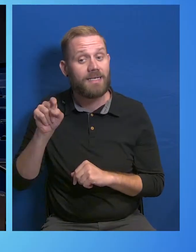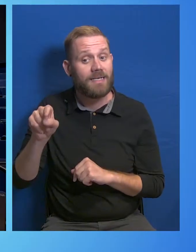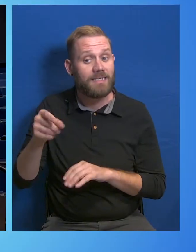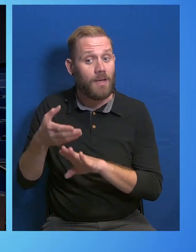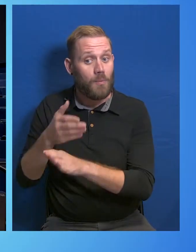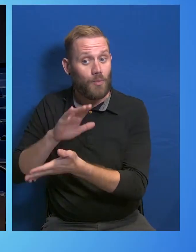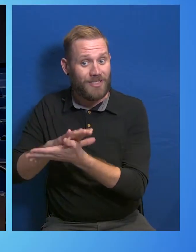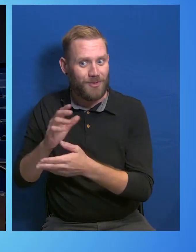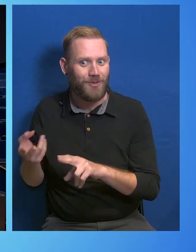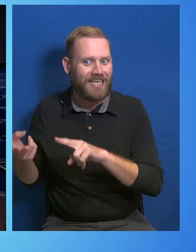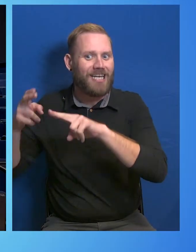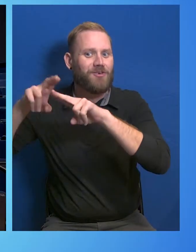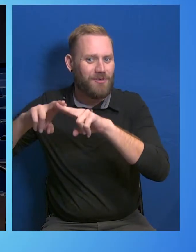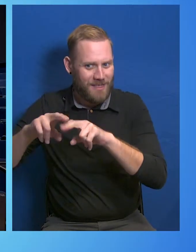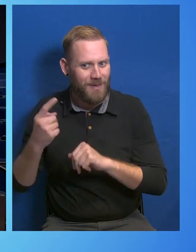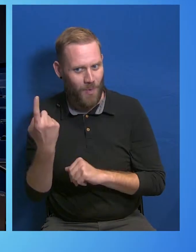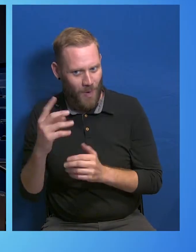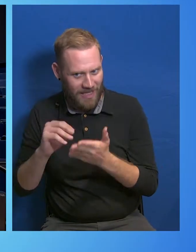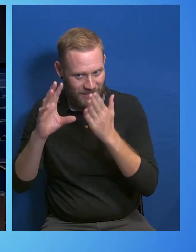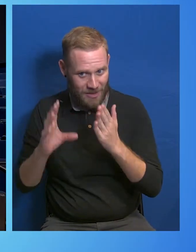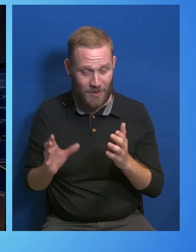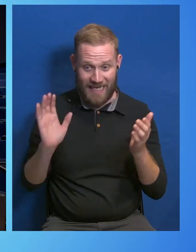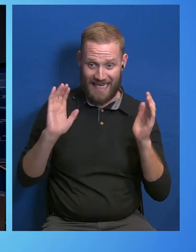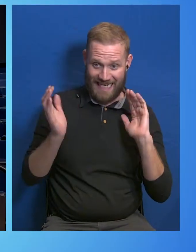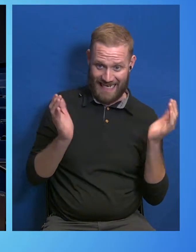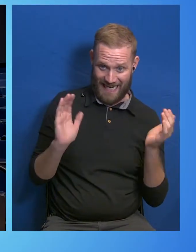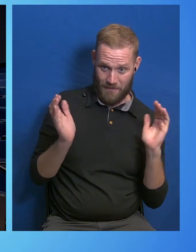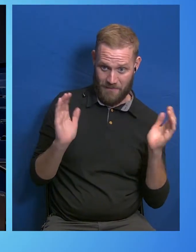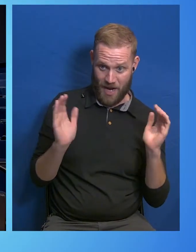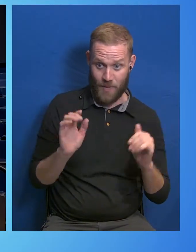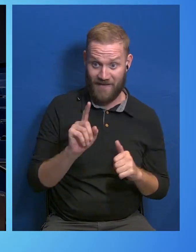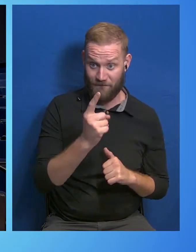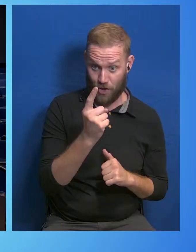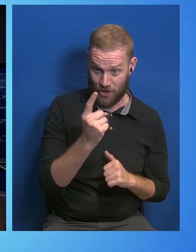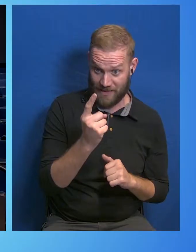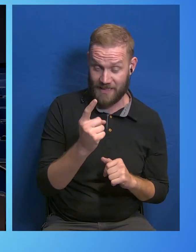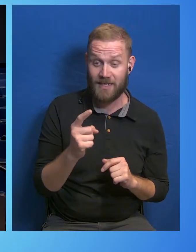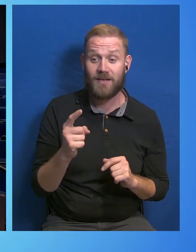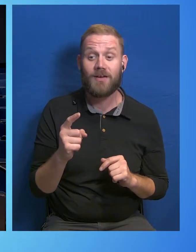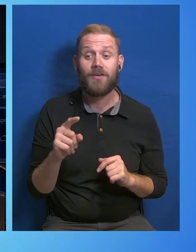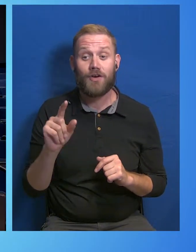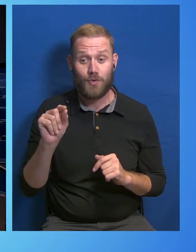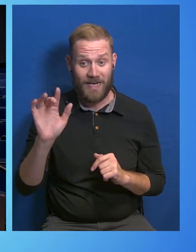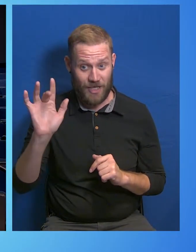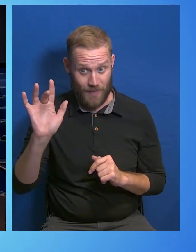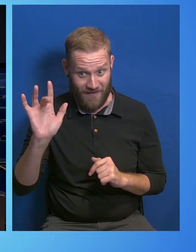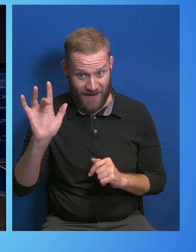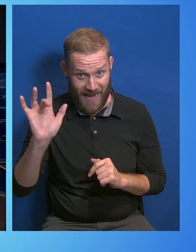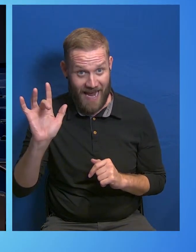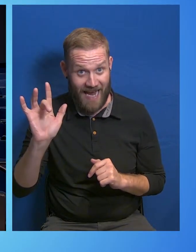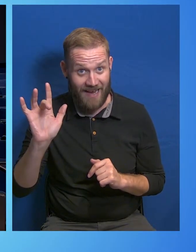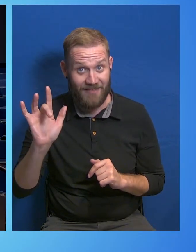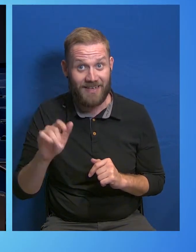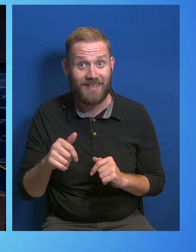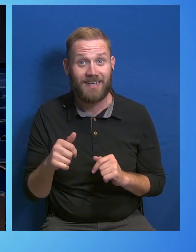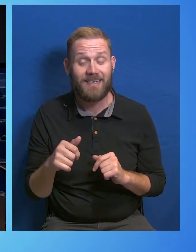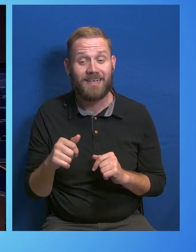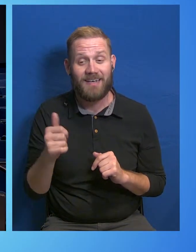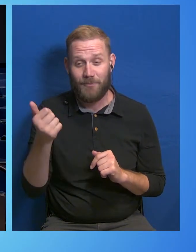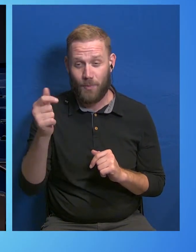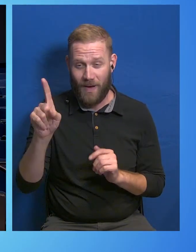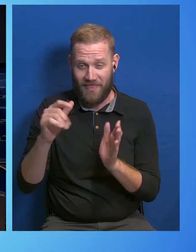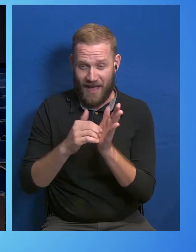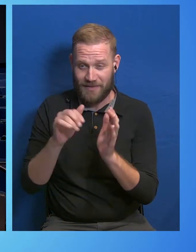student. When comparing the student count to September 1st, 2025 of 1,799, the